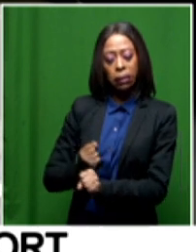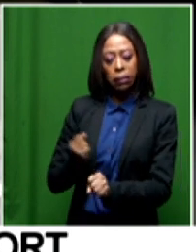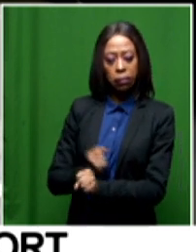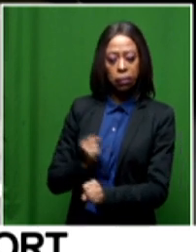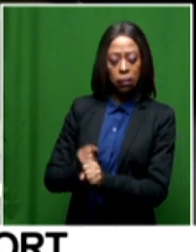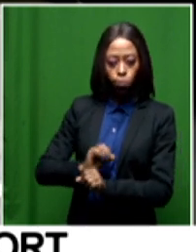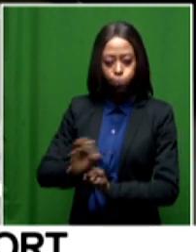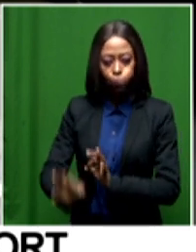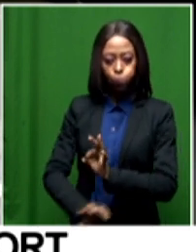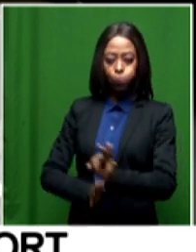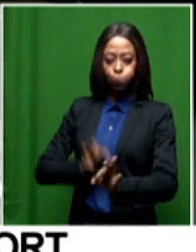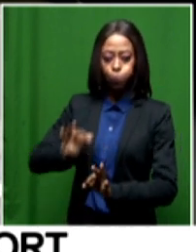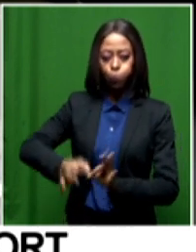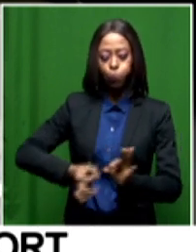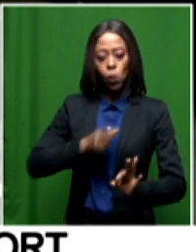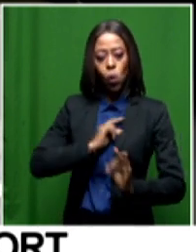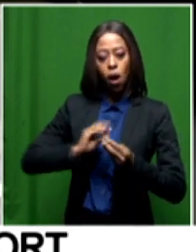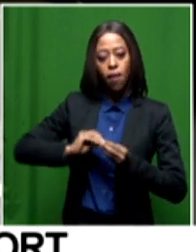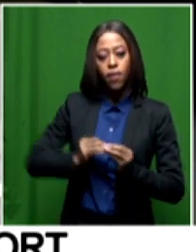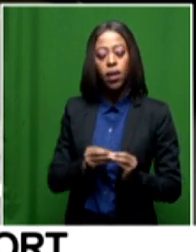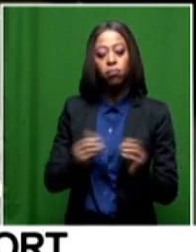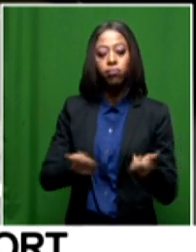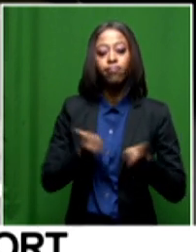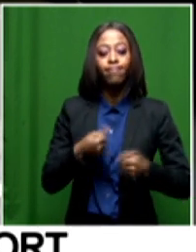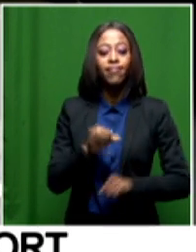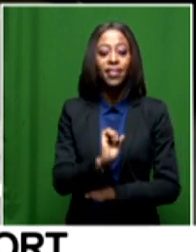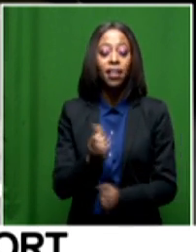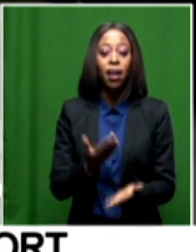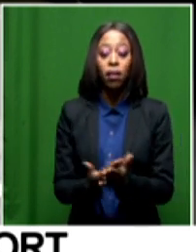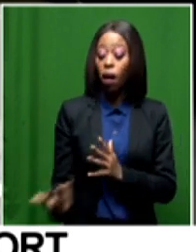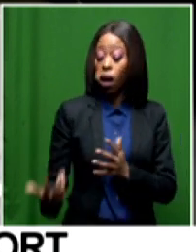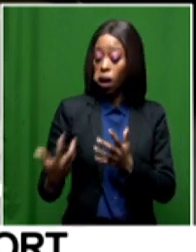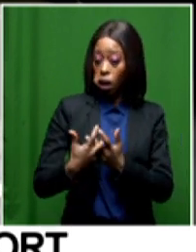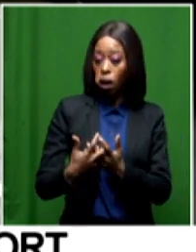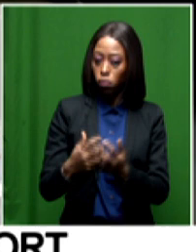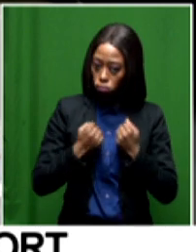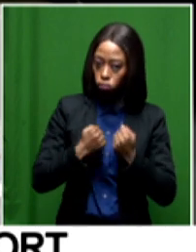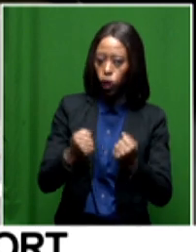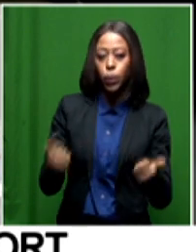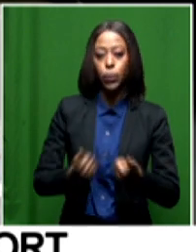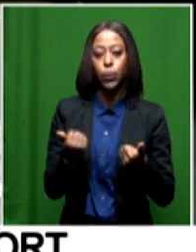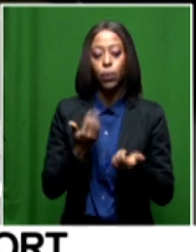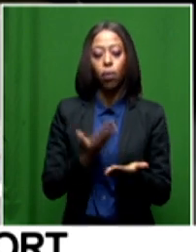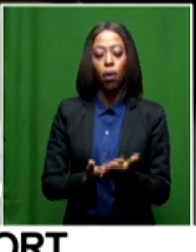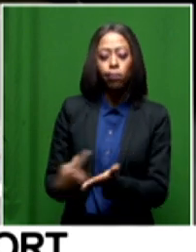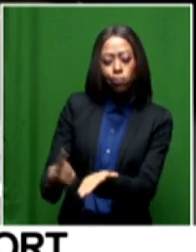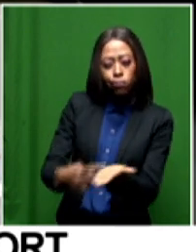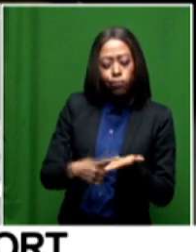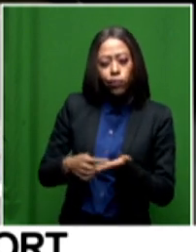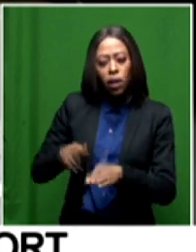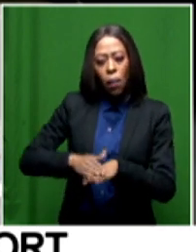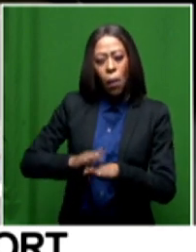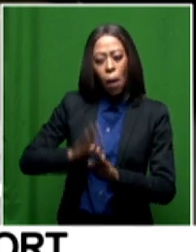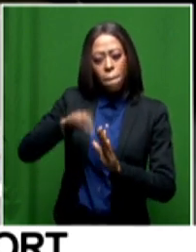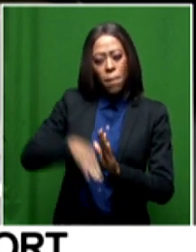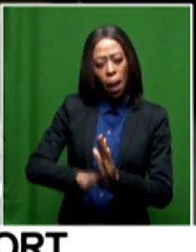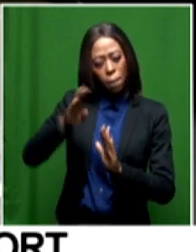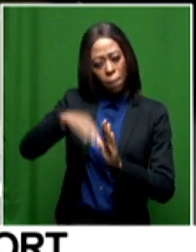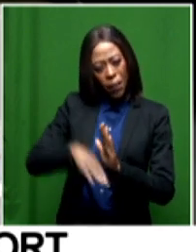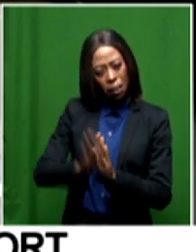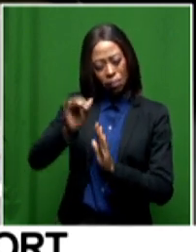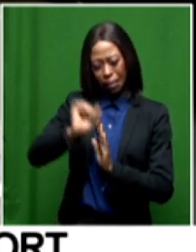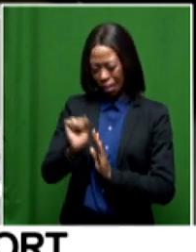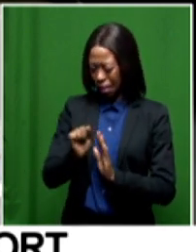clock to get that car suitable, more suitable for him to drive. There's discussion about this bouncing effect that it